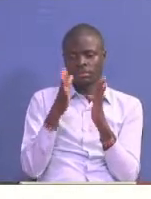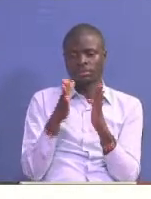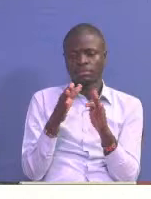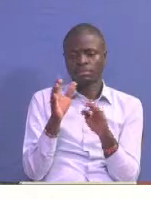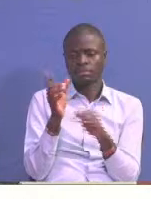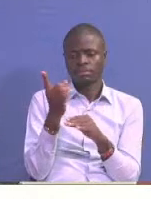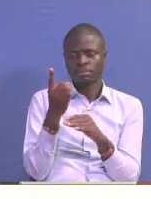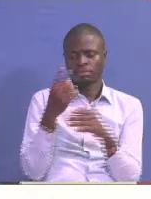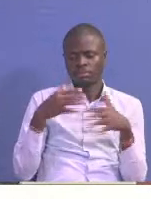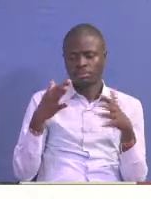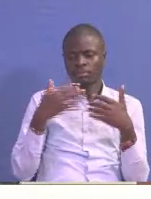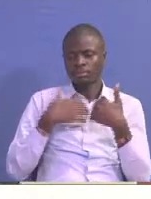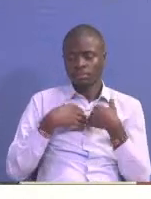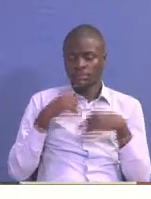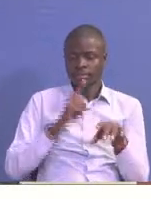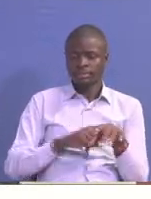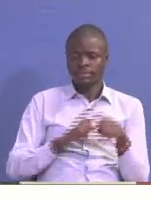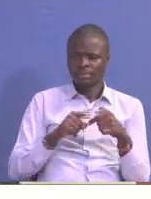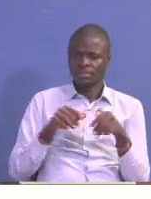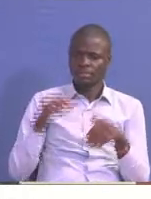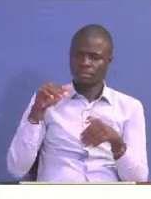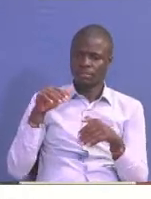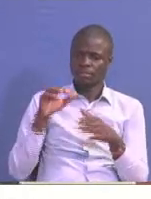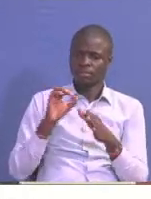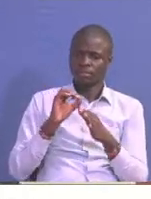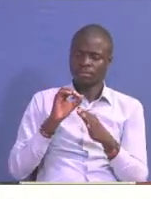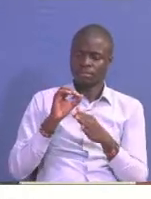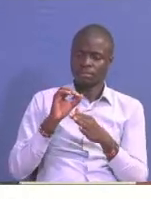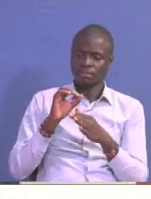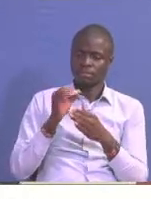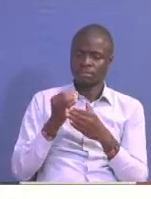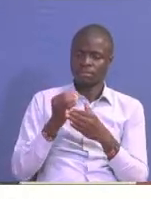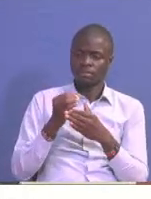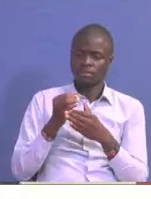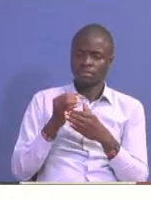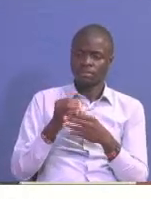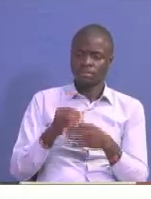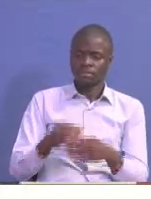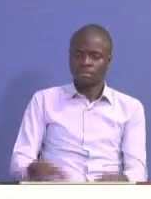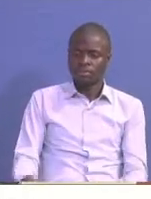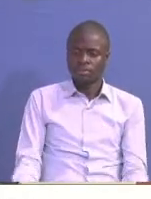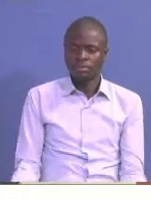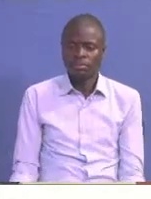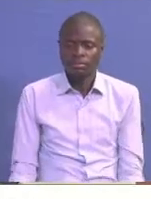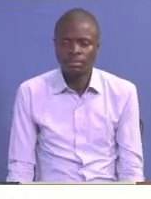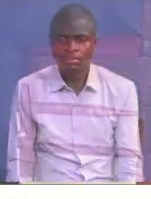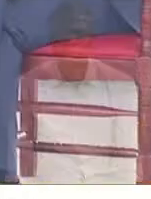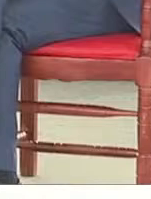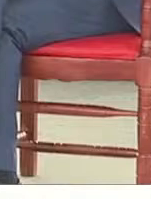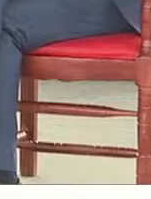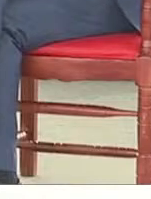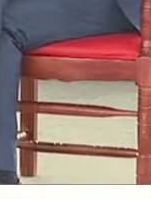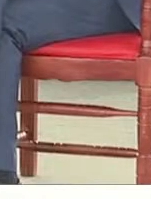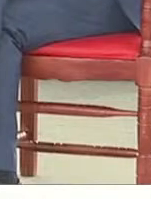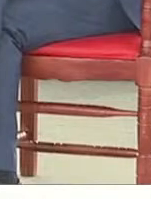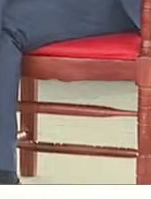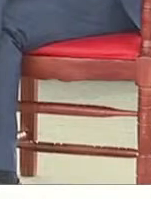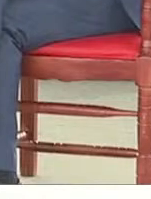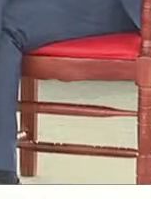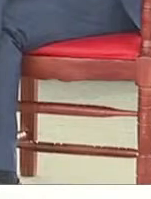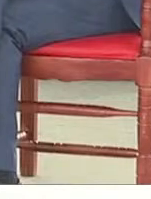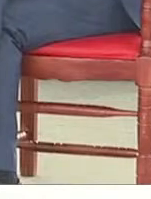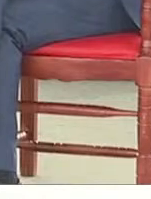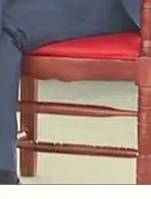chance either to make a comment or ask a question. So go ahead. Any question? Who's going to go first?